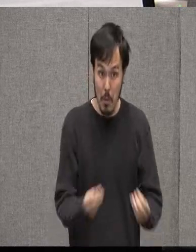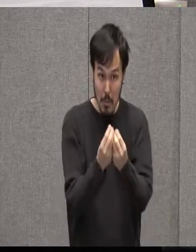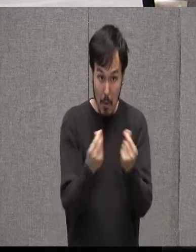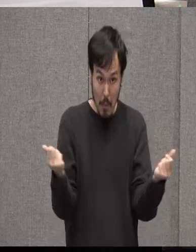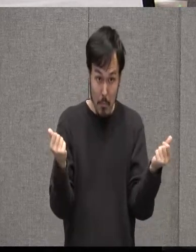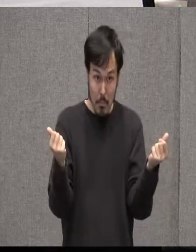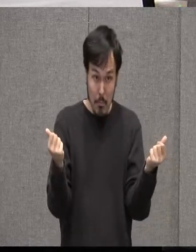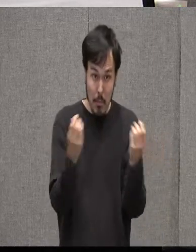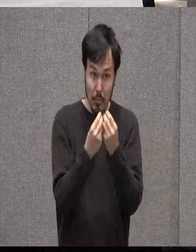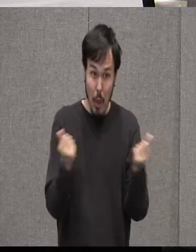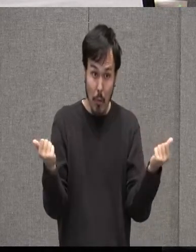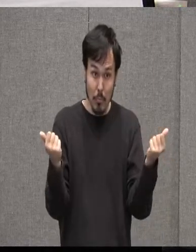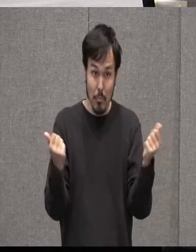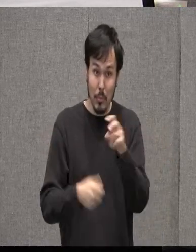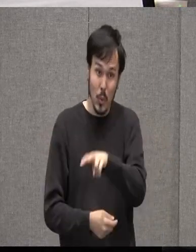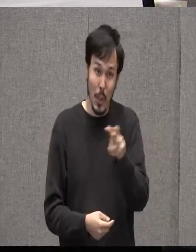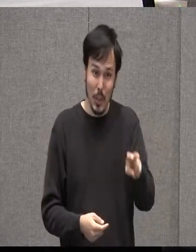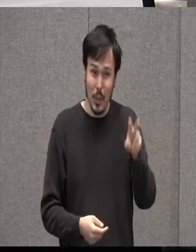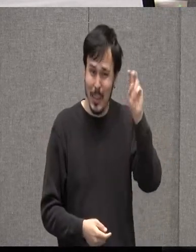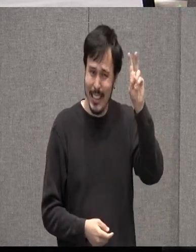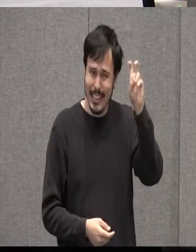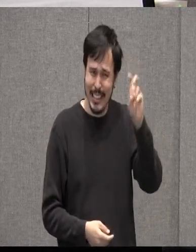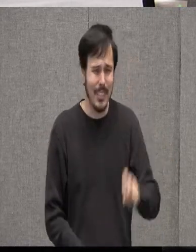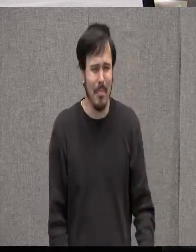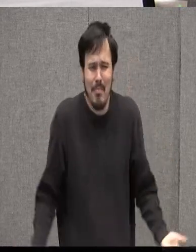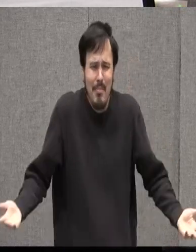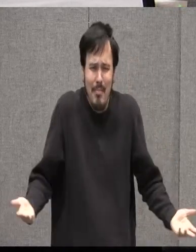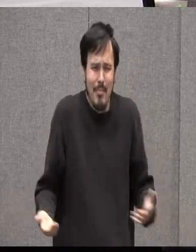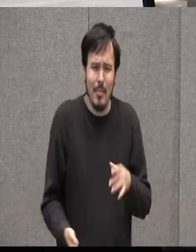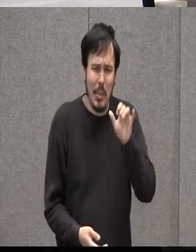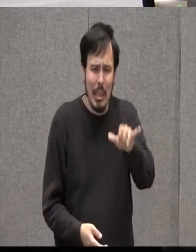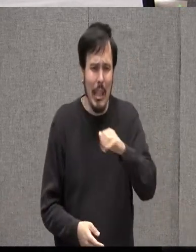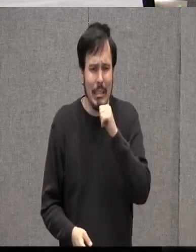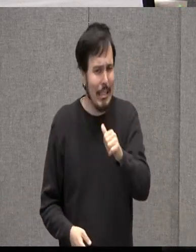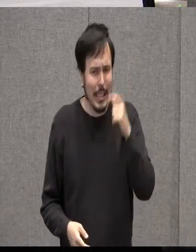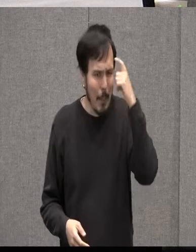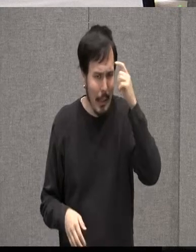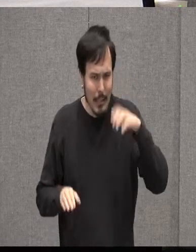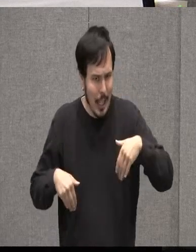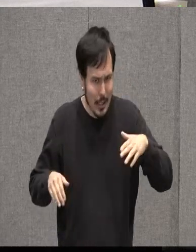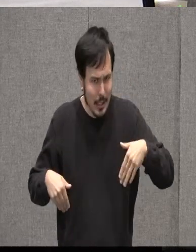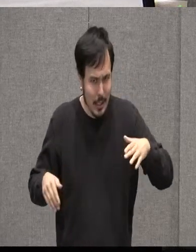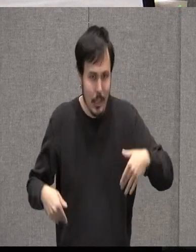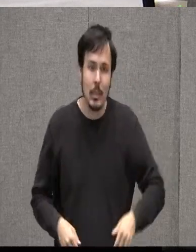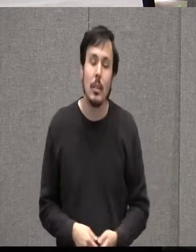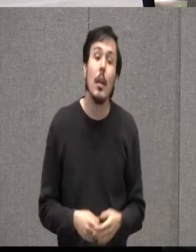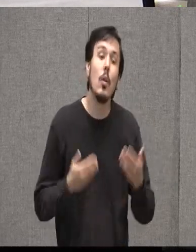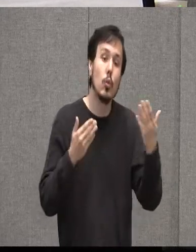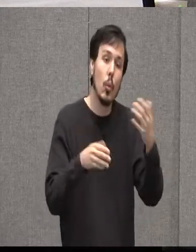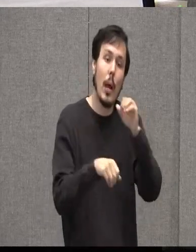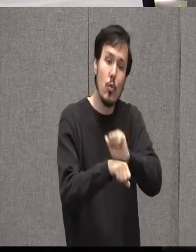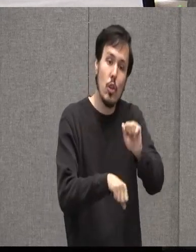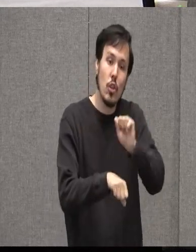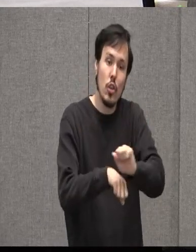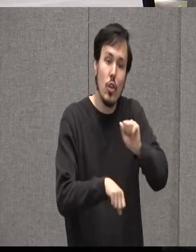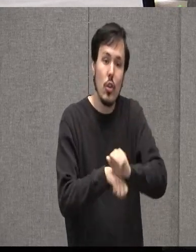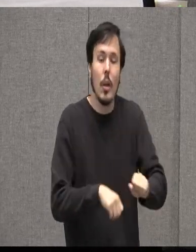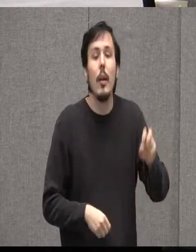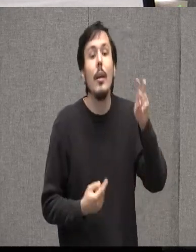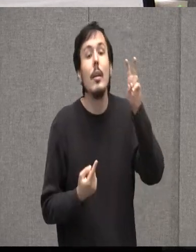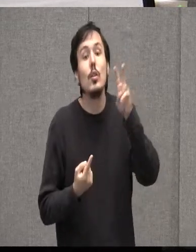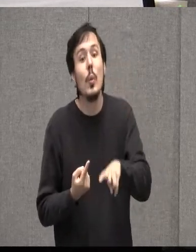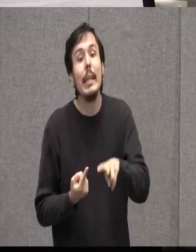And 3 goes into the other 6 2 times. Still 22. You might have also thought